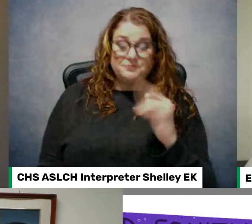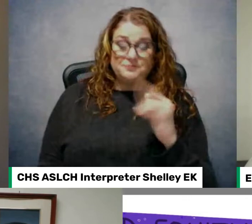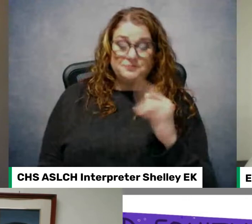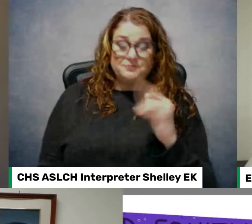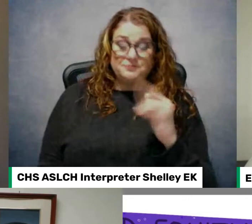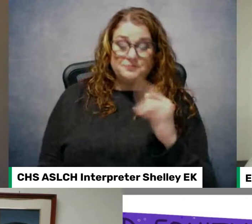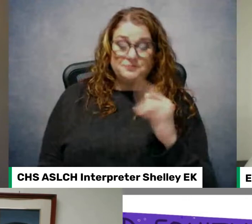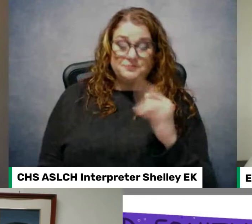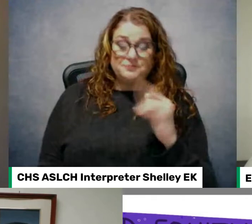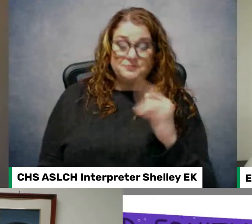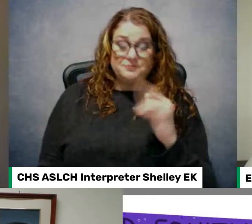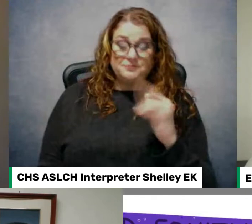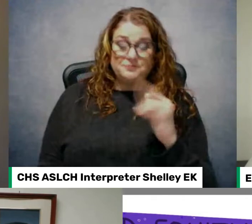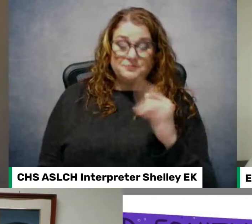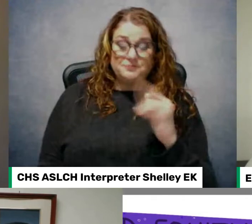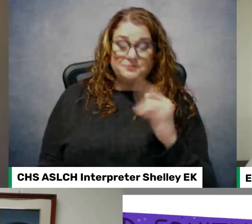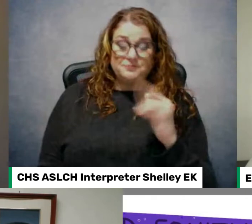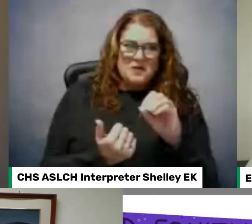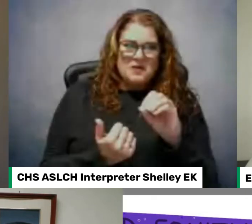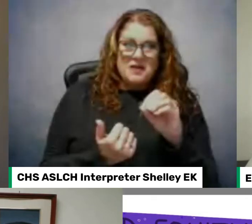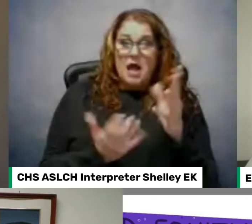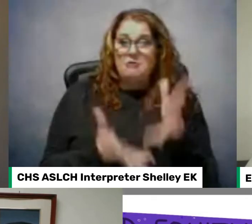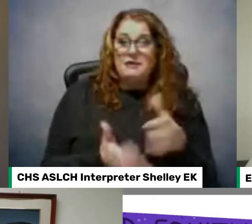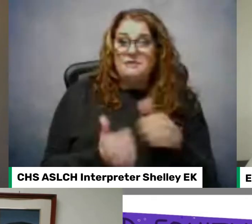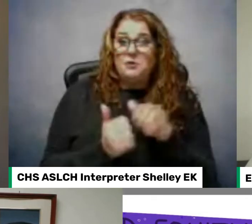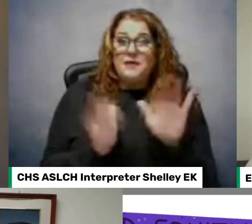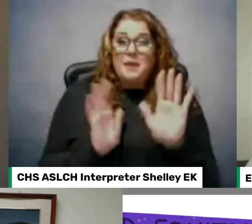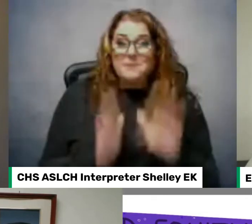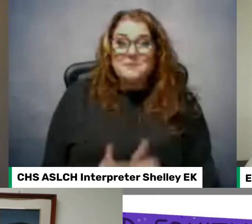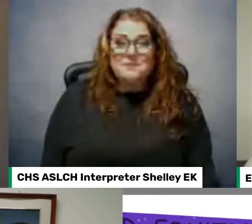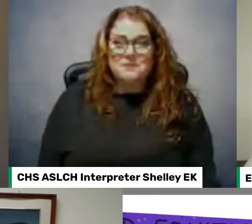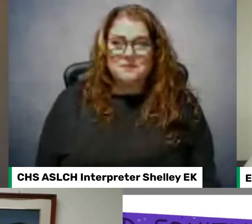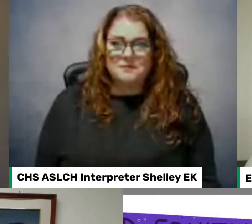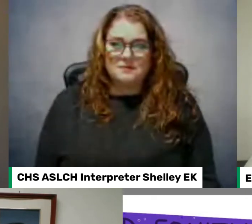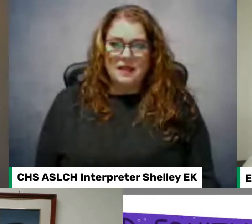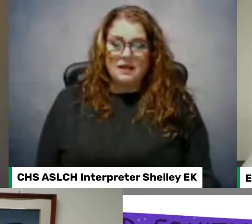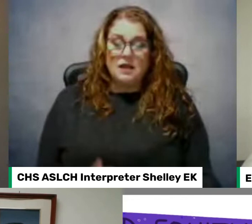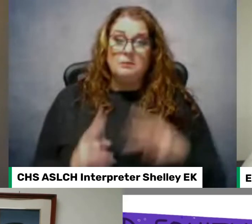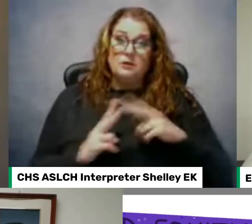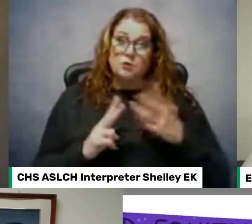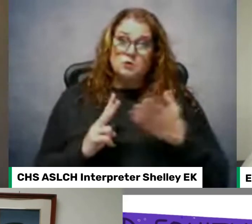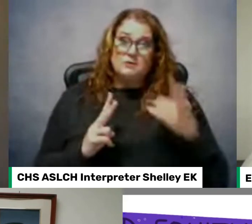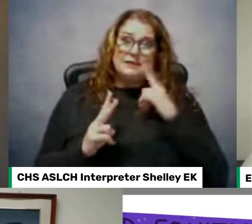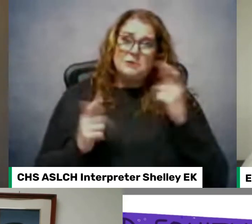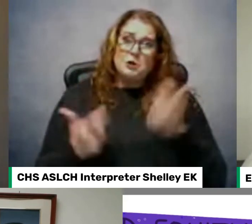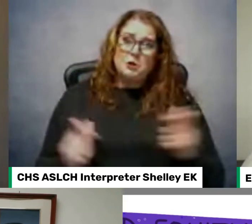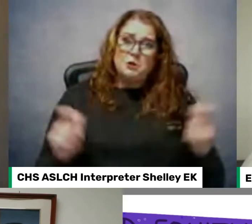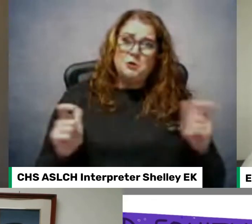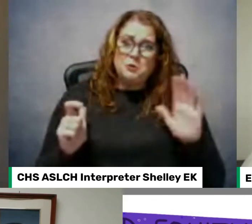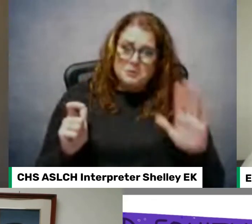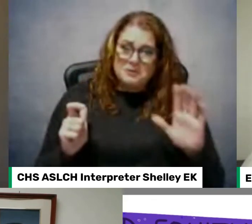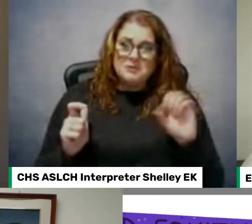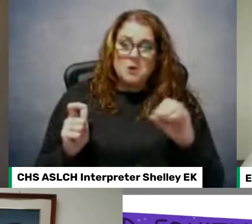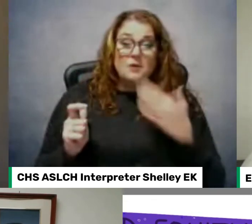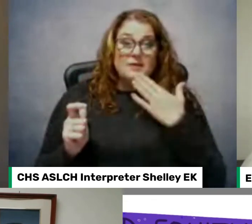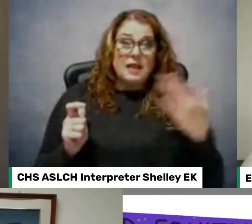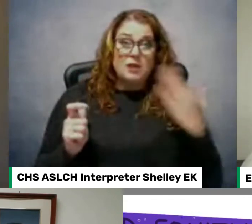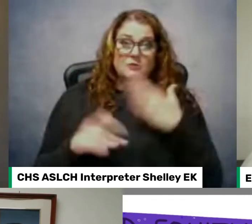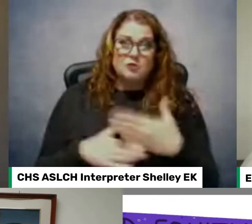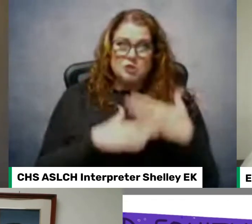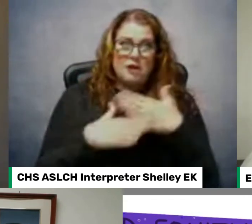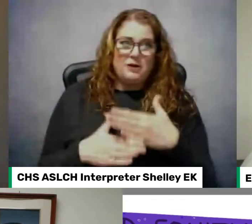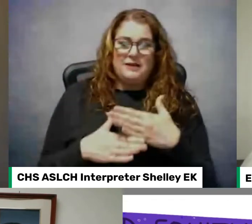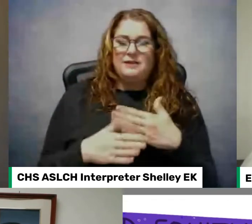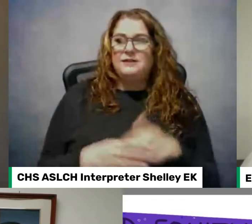So I'll probably leave it there. I mean, those 2 things are huge. So thank you for sharing. And I